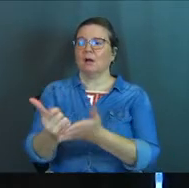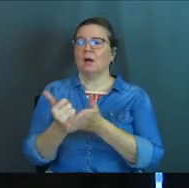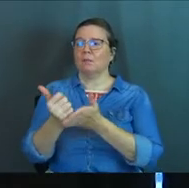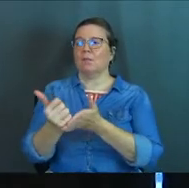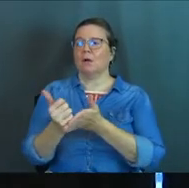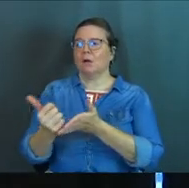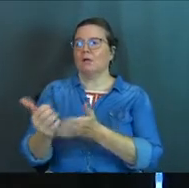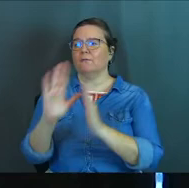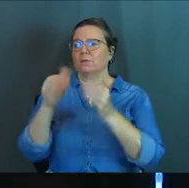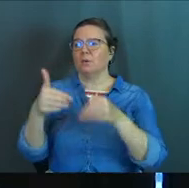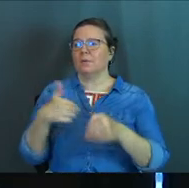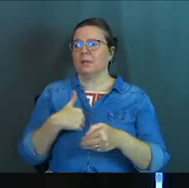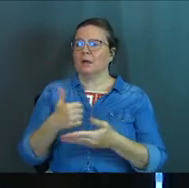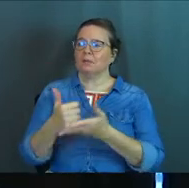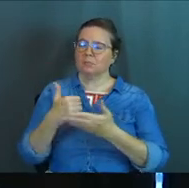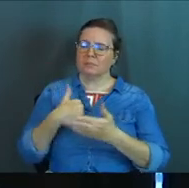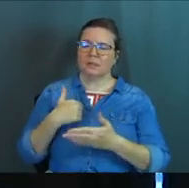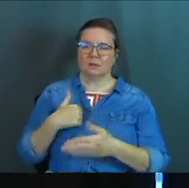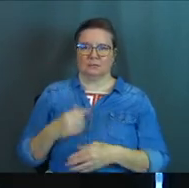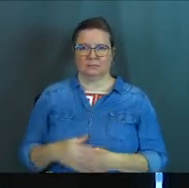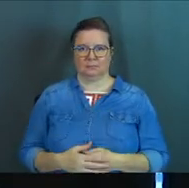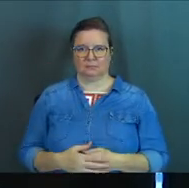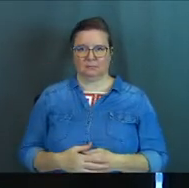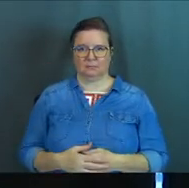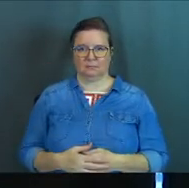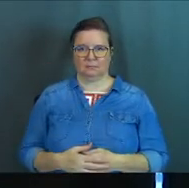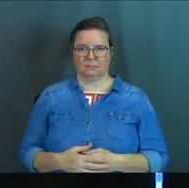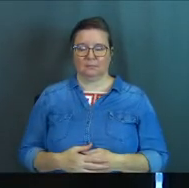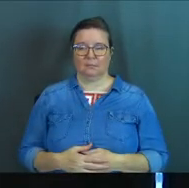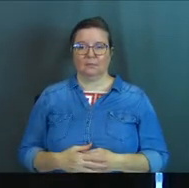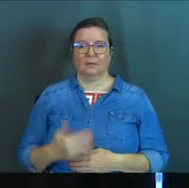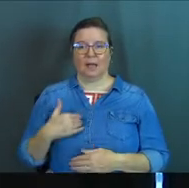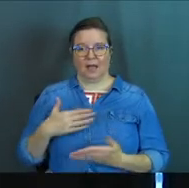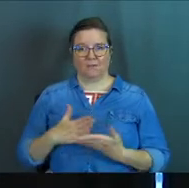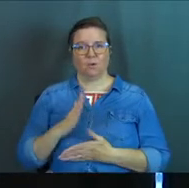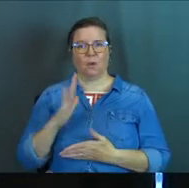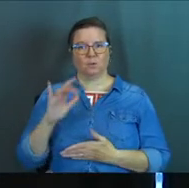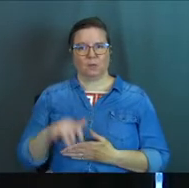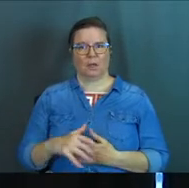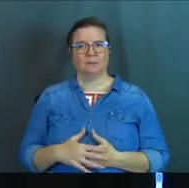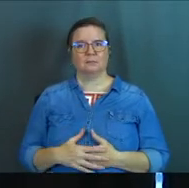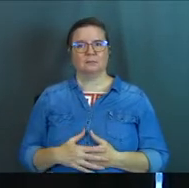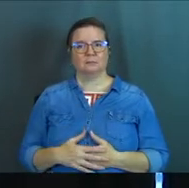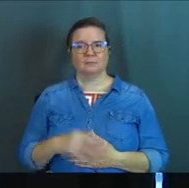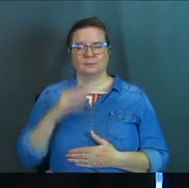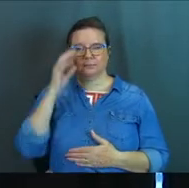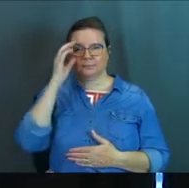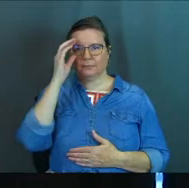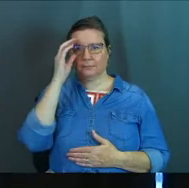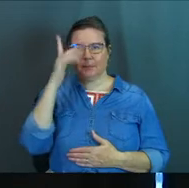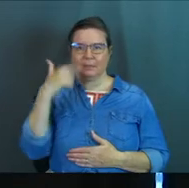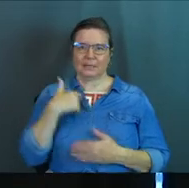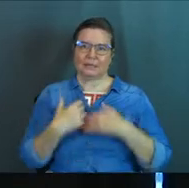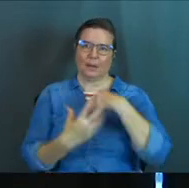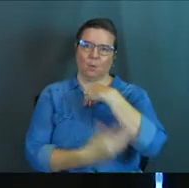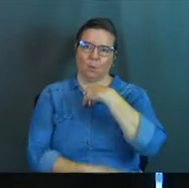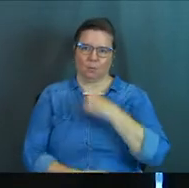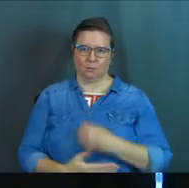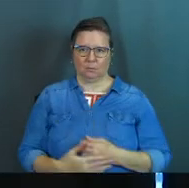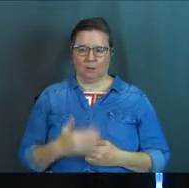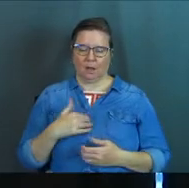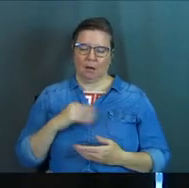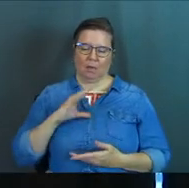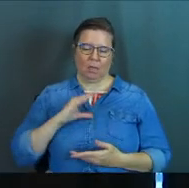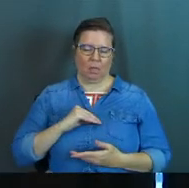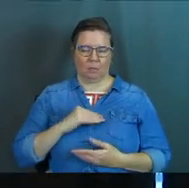always focus on me and build me up. I have a right to it because I'm poor and